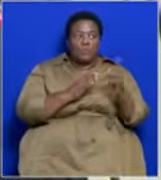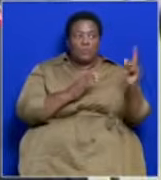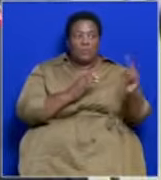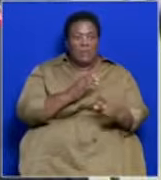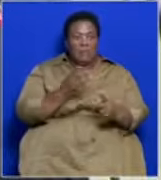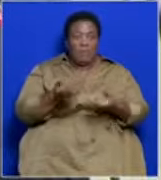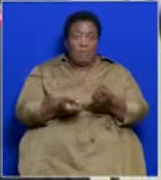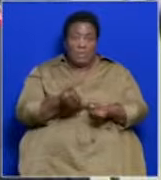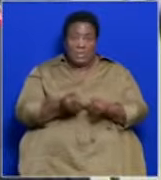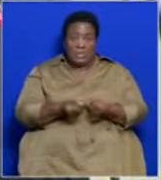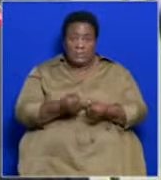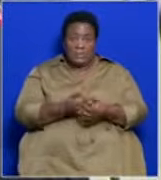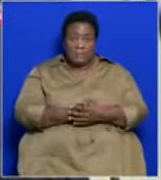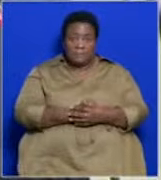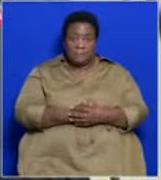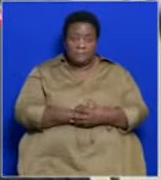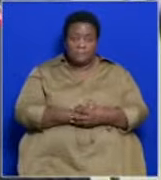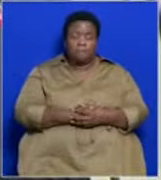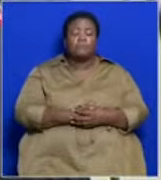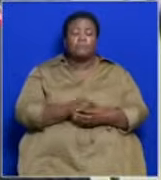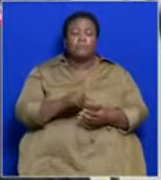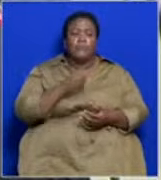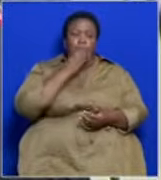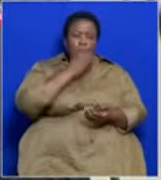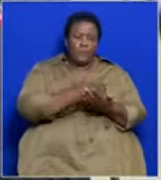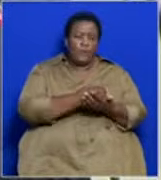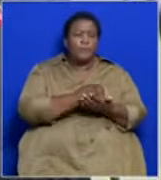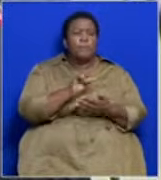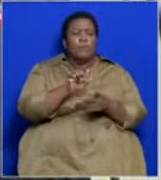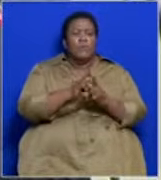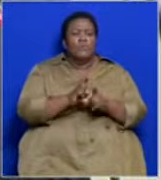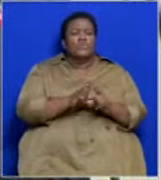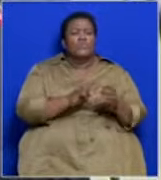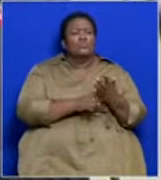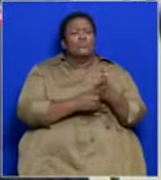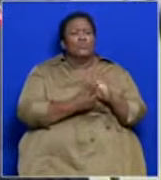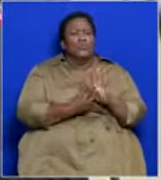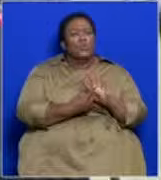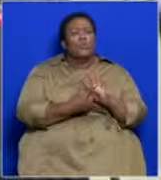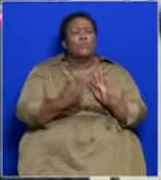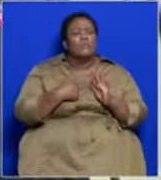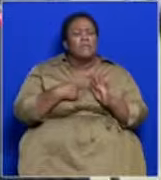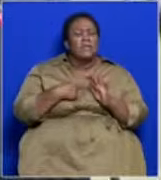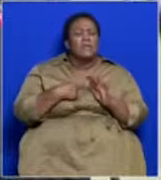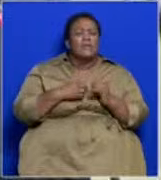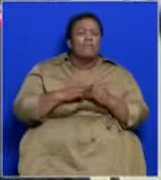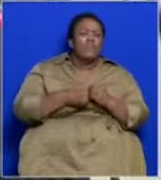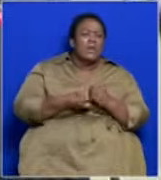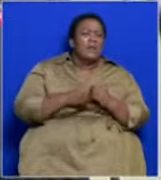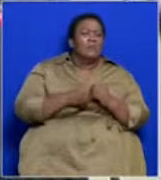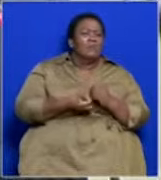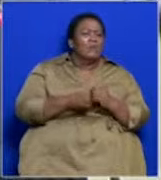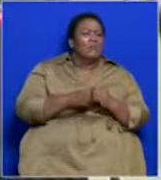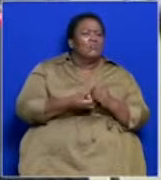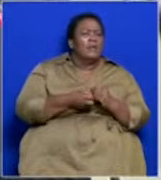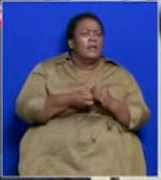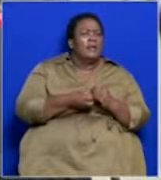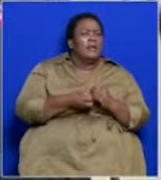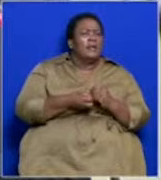I confirm, and it shows that the attempt was not only made once, it was made several